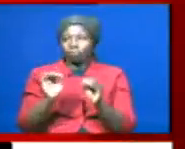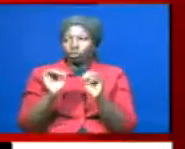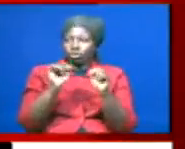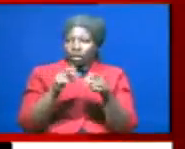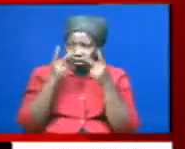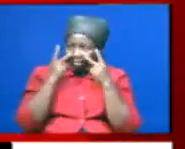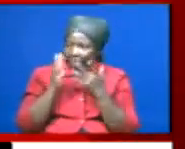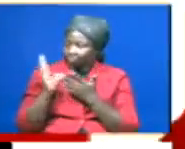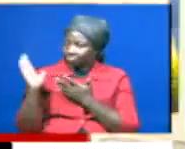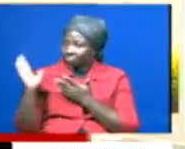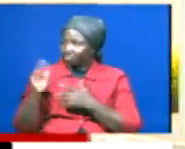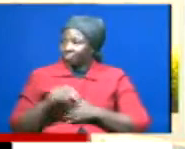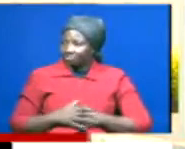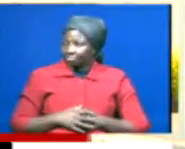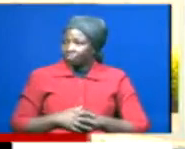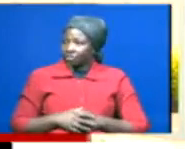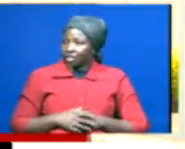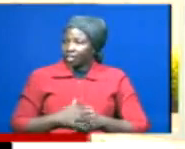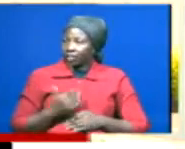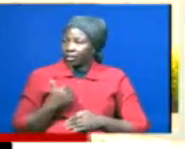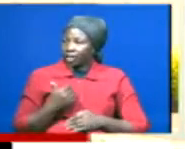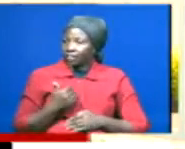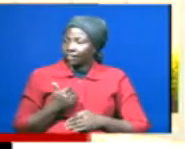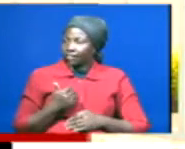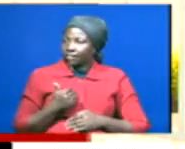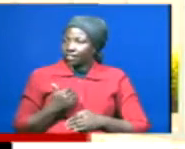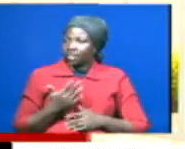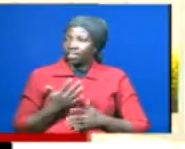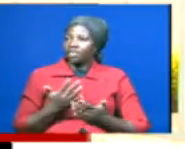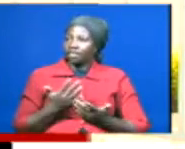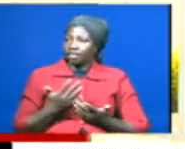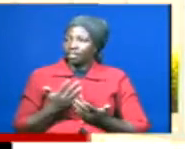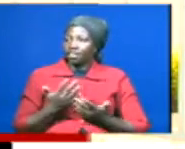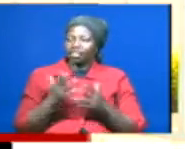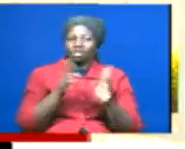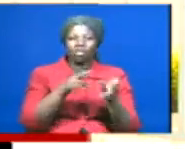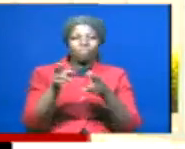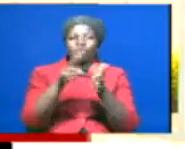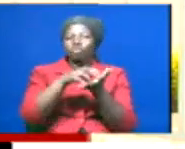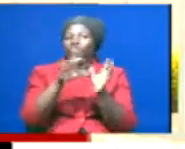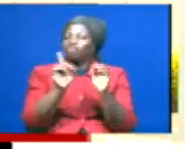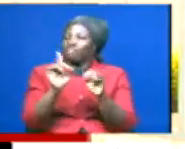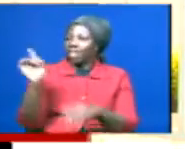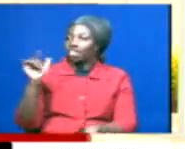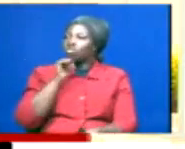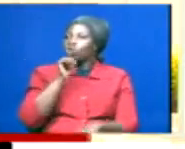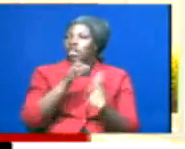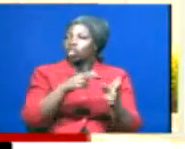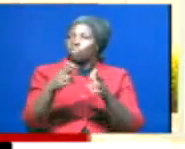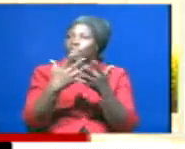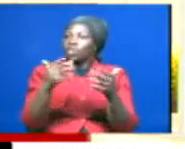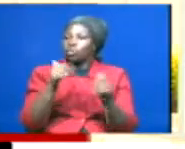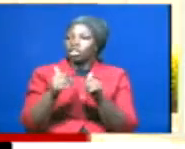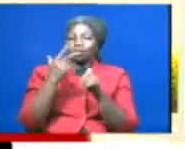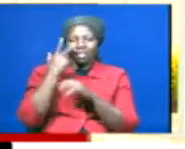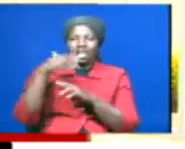here, there is some sort of disorderly. The situation here is not normal. This is not the situation that we are used to in everyday situation